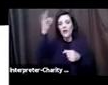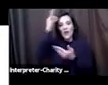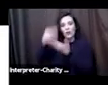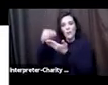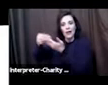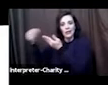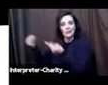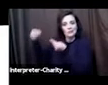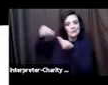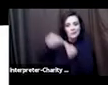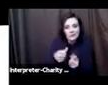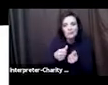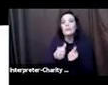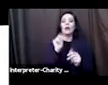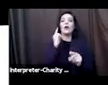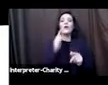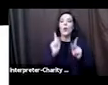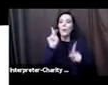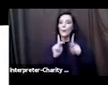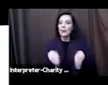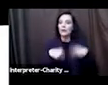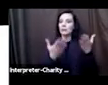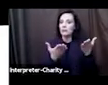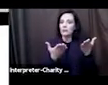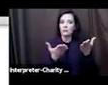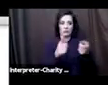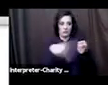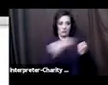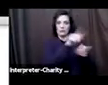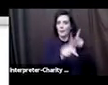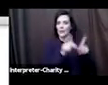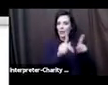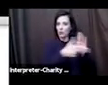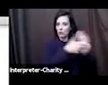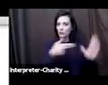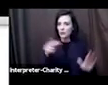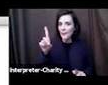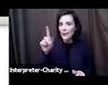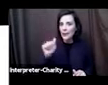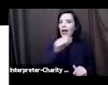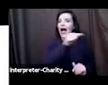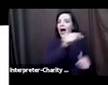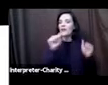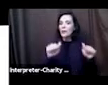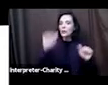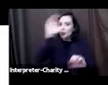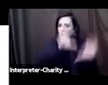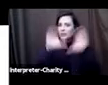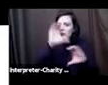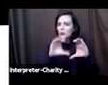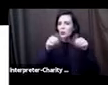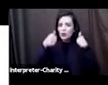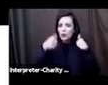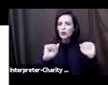that everybody with disabilities has the ability to explore, discover,